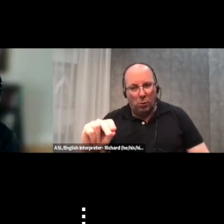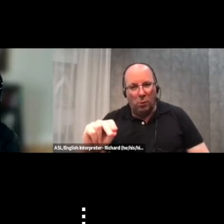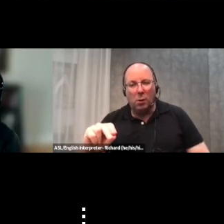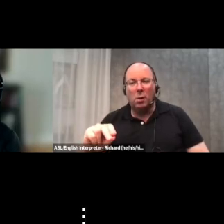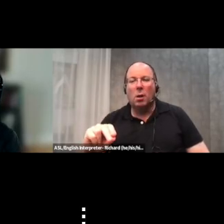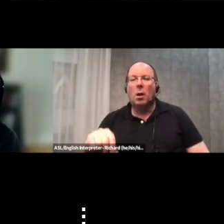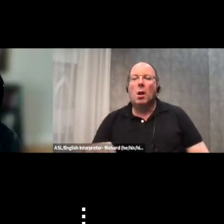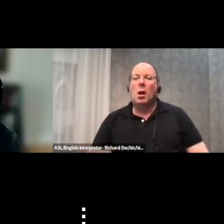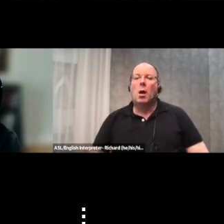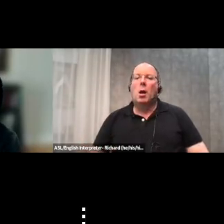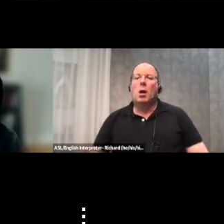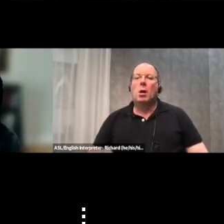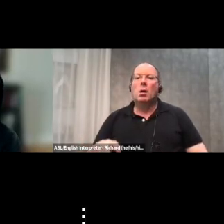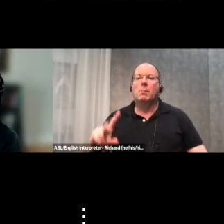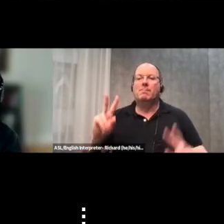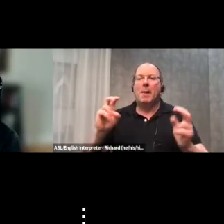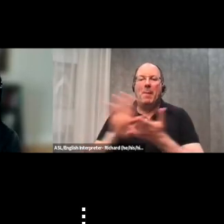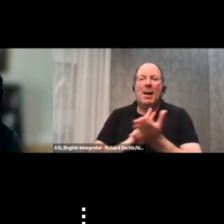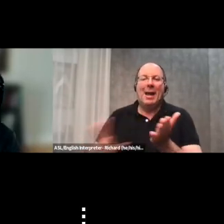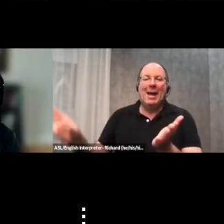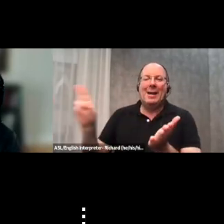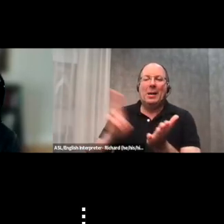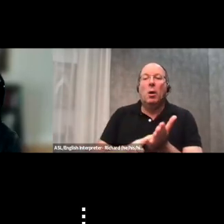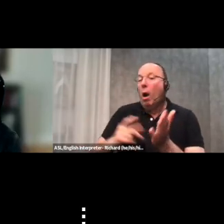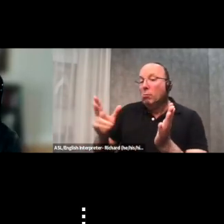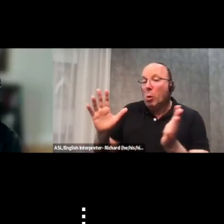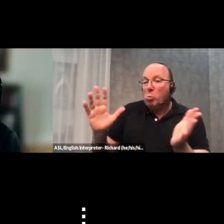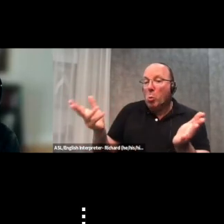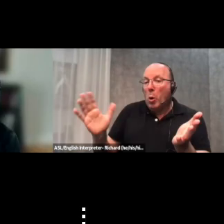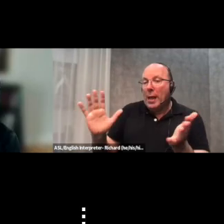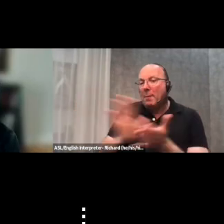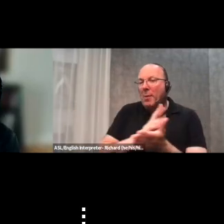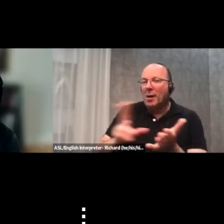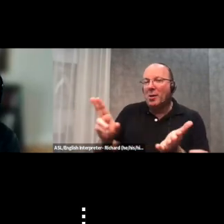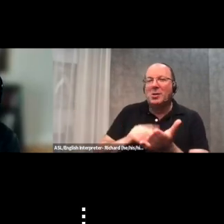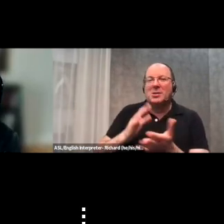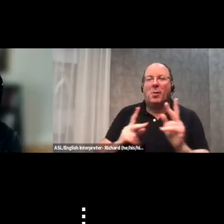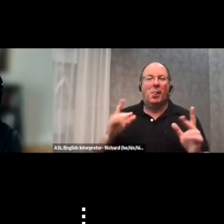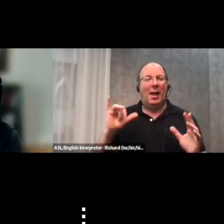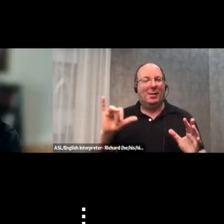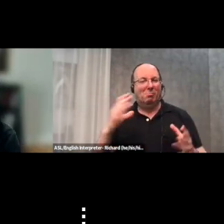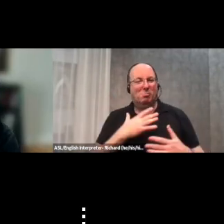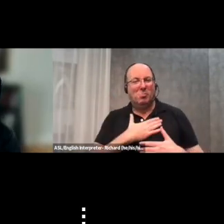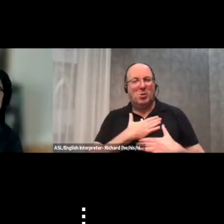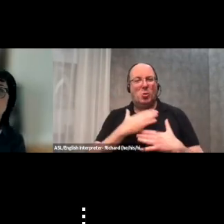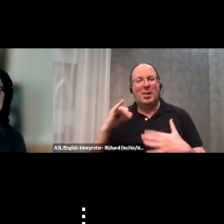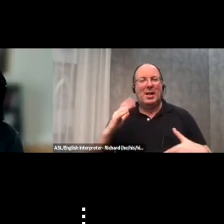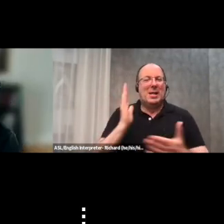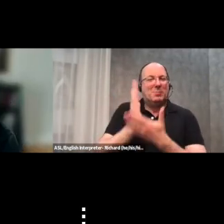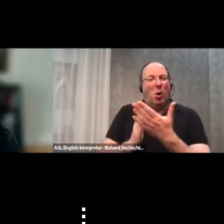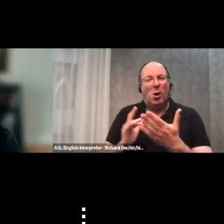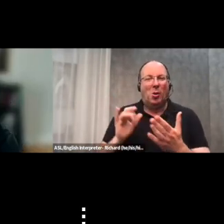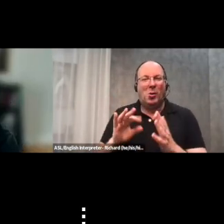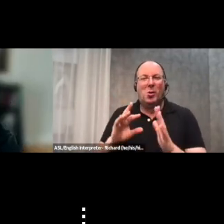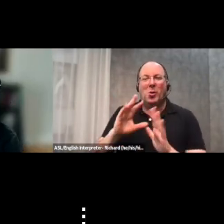A contract or whatever, if you do choose to sign a contract as like, I mean, some people like to do that as like part of